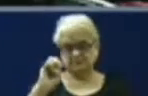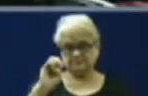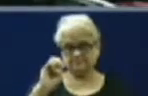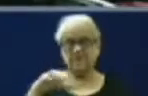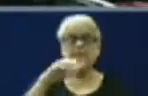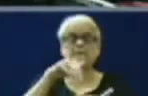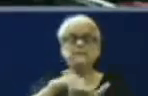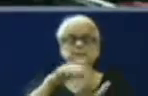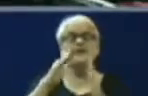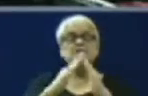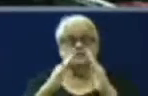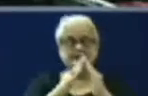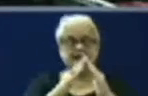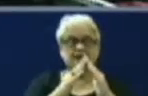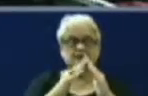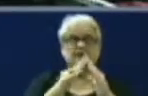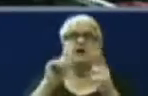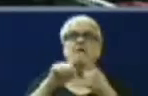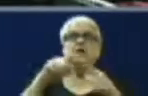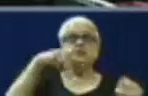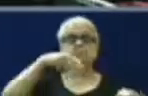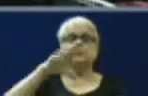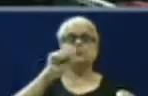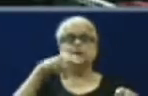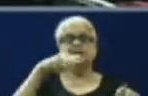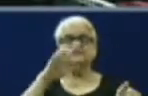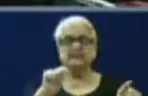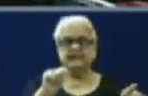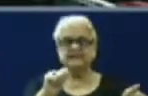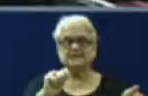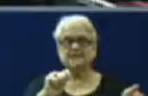Middletown, up to Prospect, and back